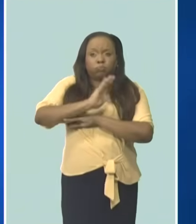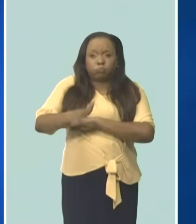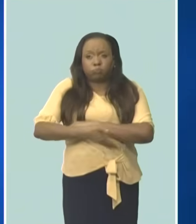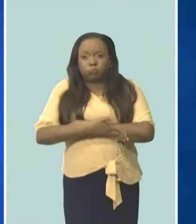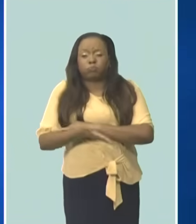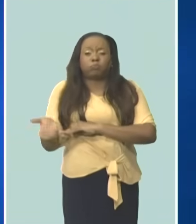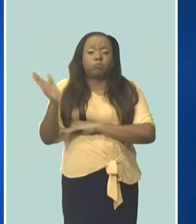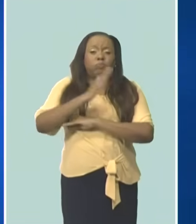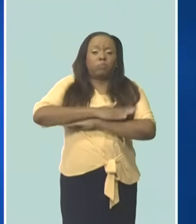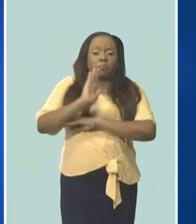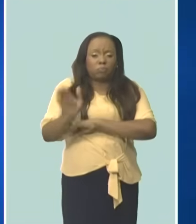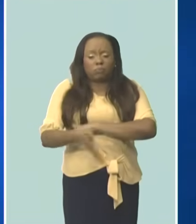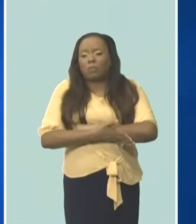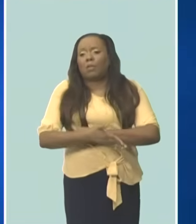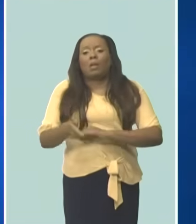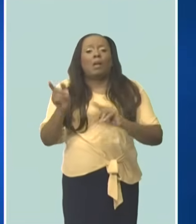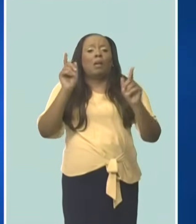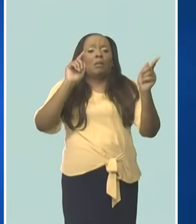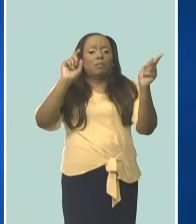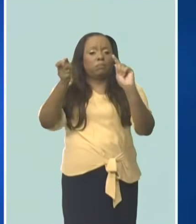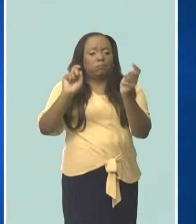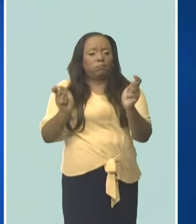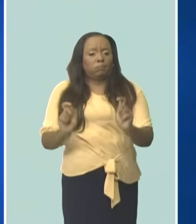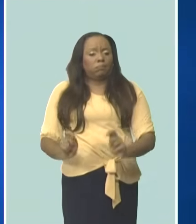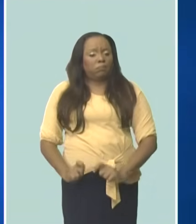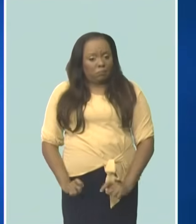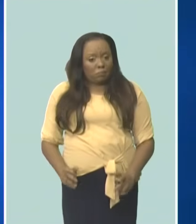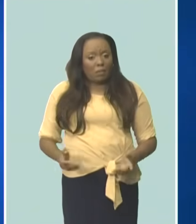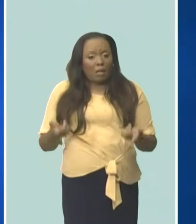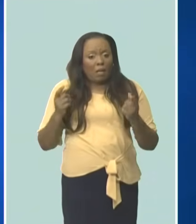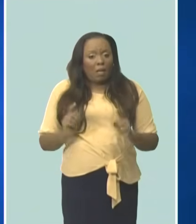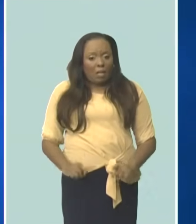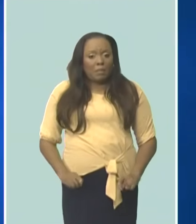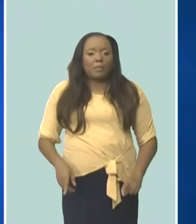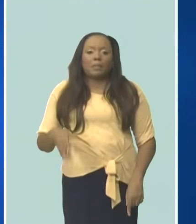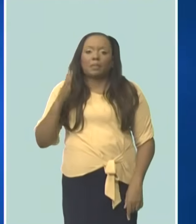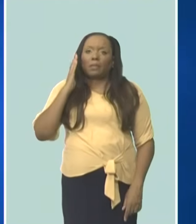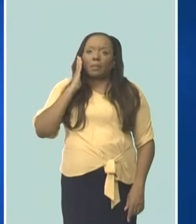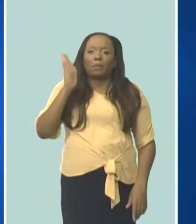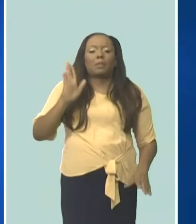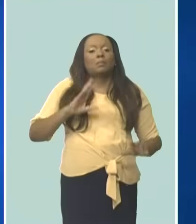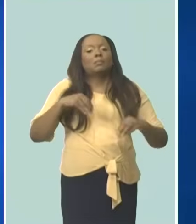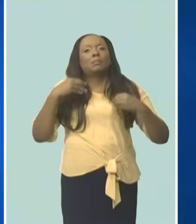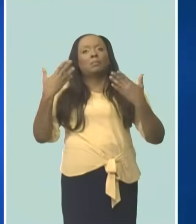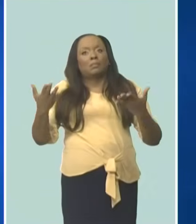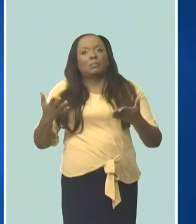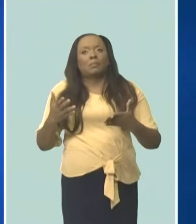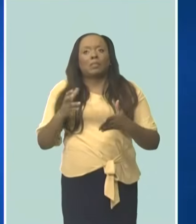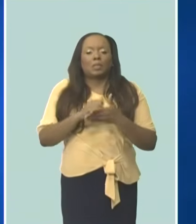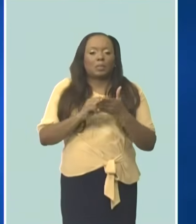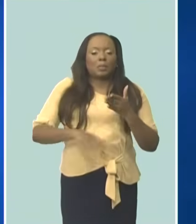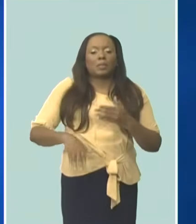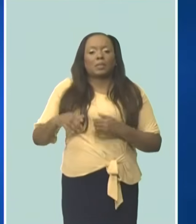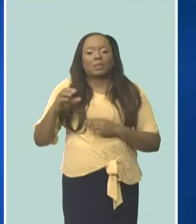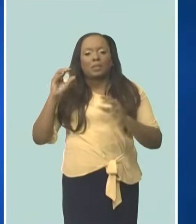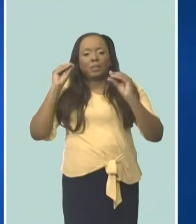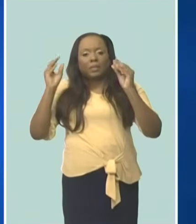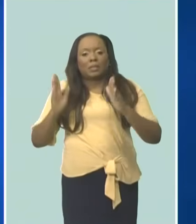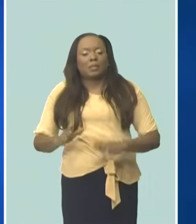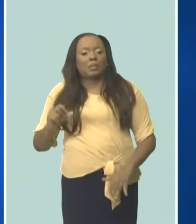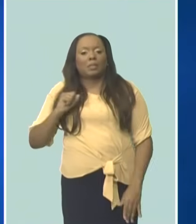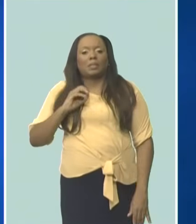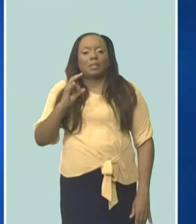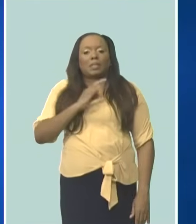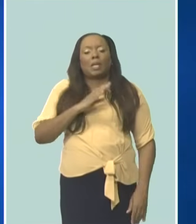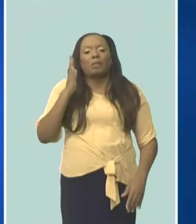that all of the changes that need to be made are being made, so that our students and teachers and other members of